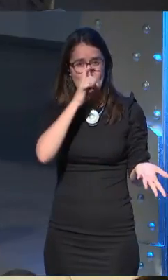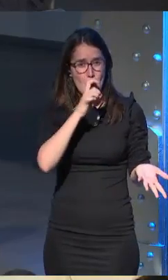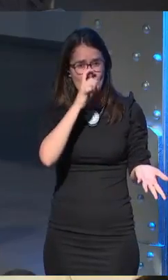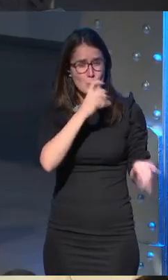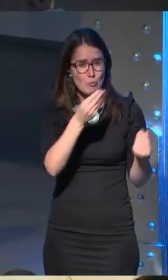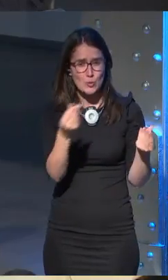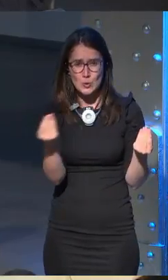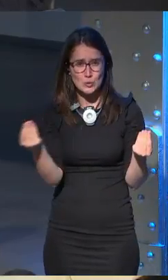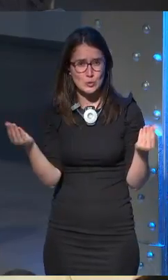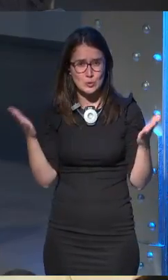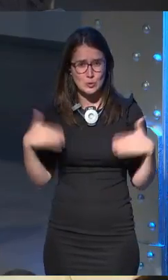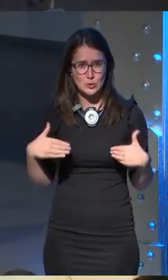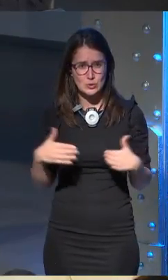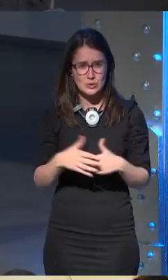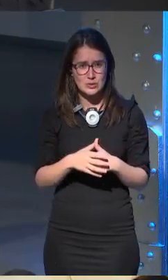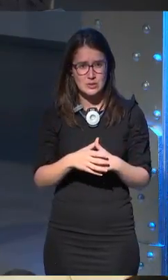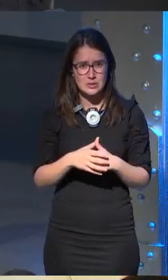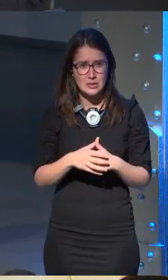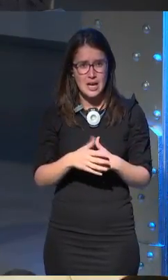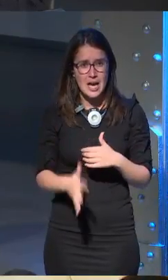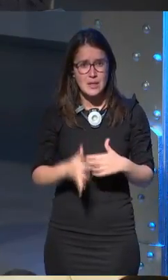saying, see you later.